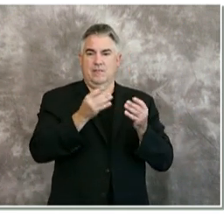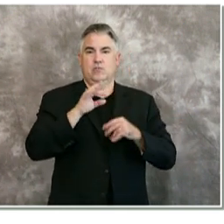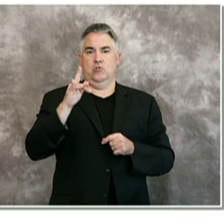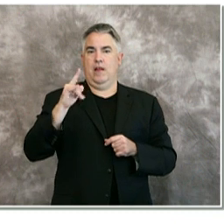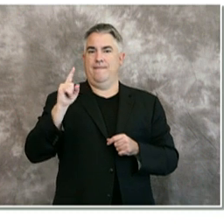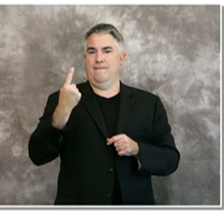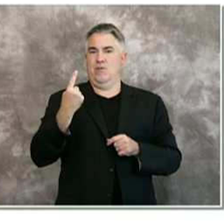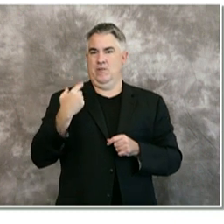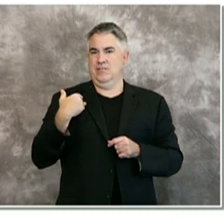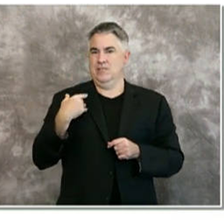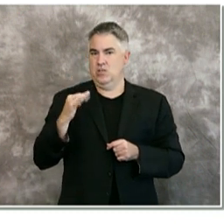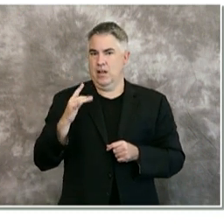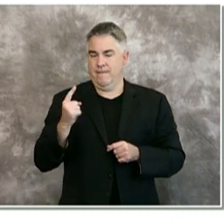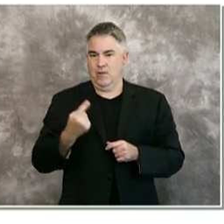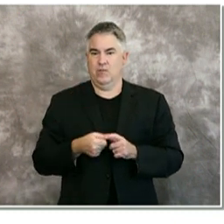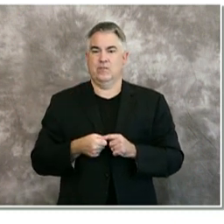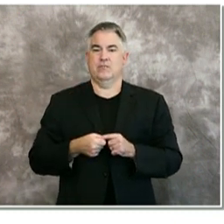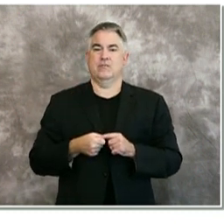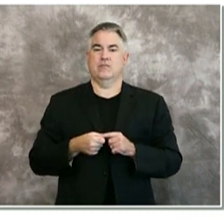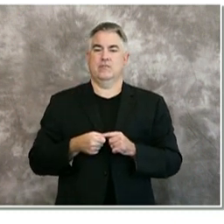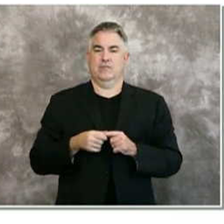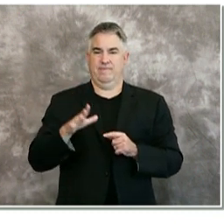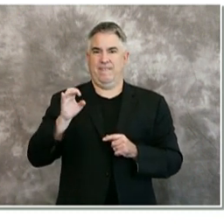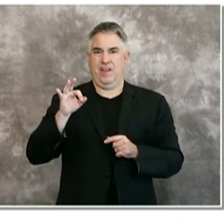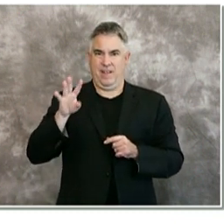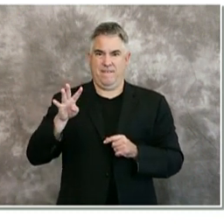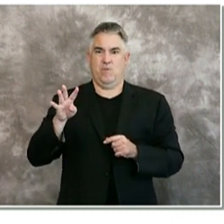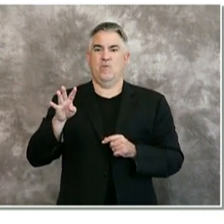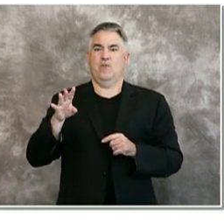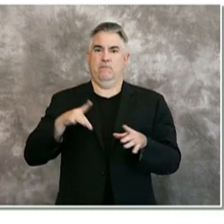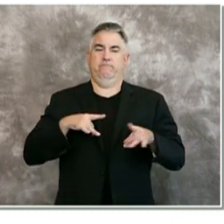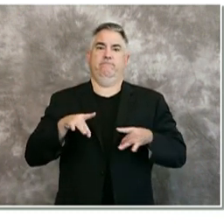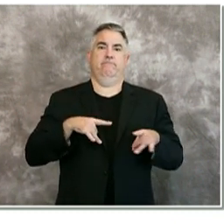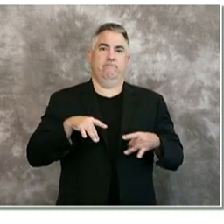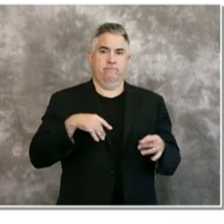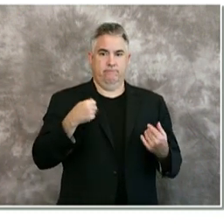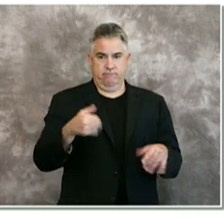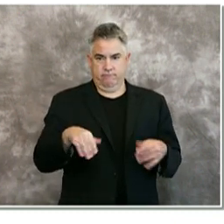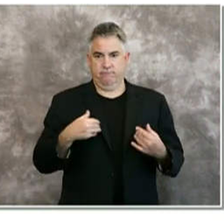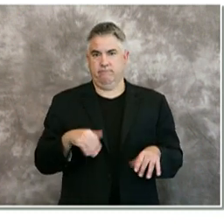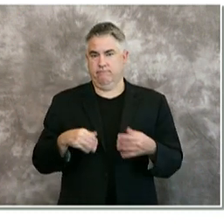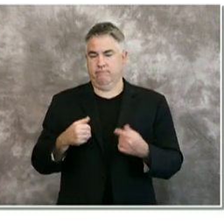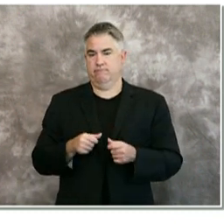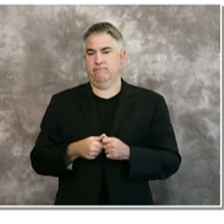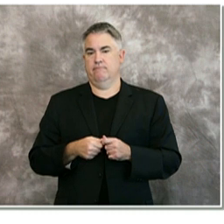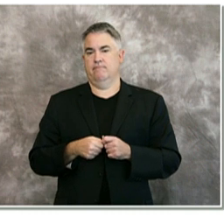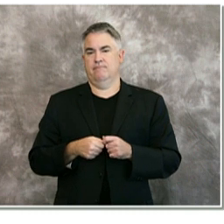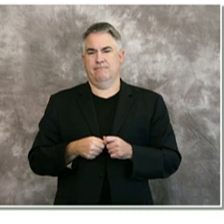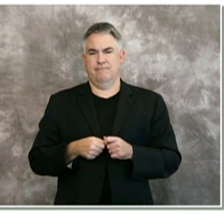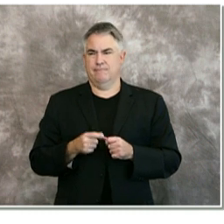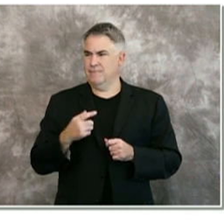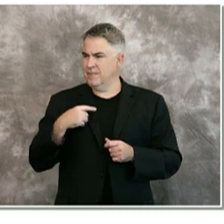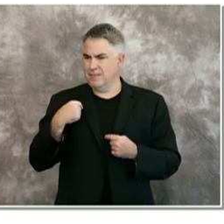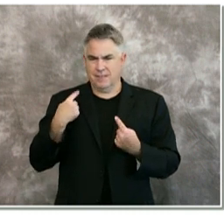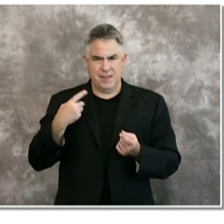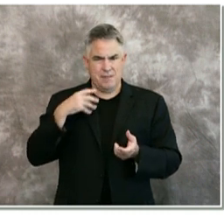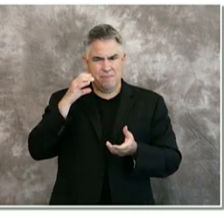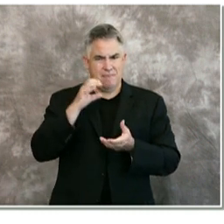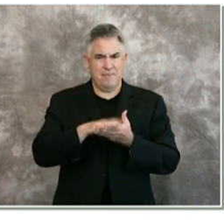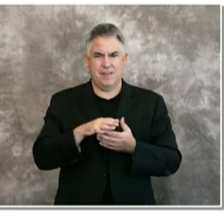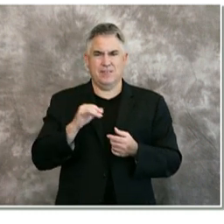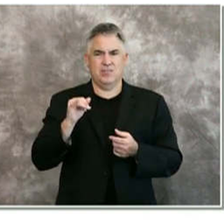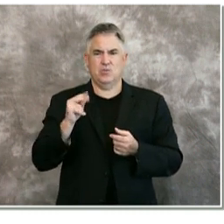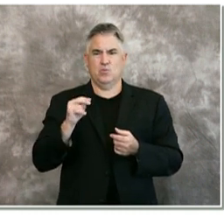with 594 cases. But we've been, since I believe Wednesday, the 25th